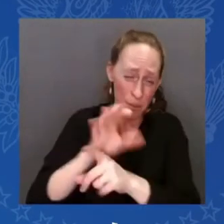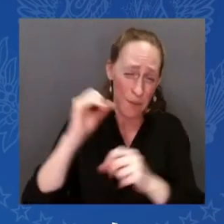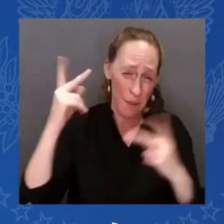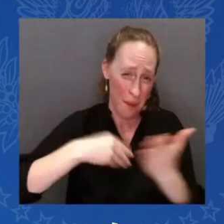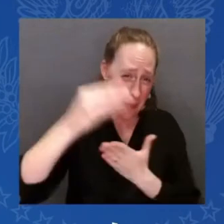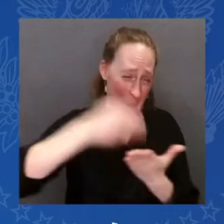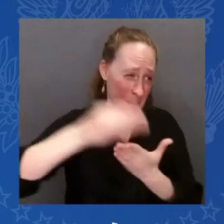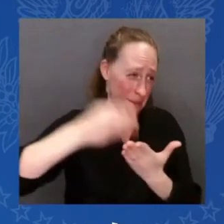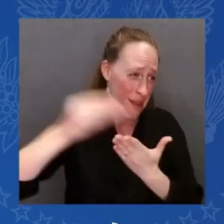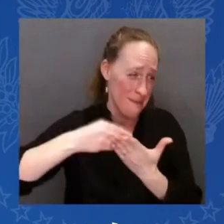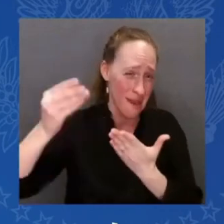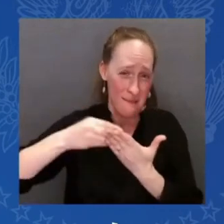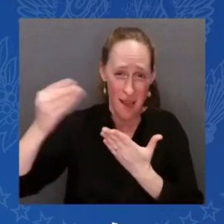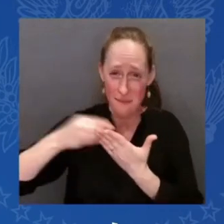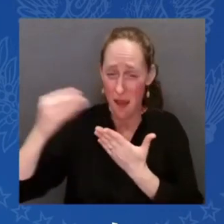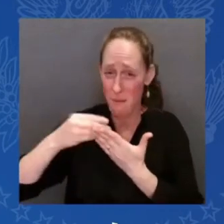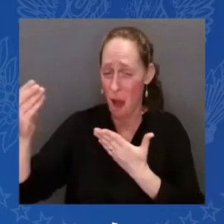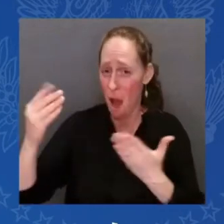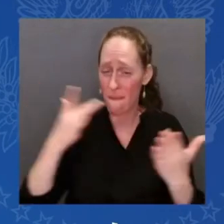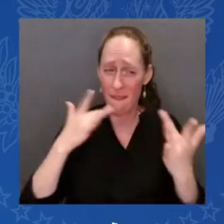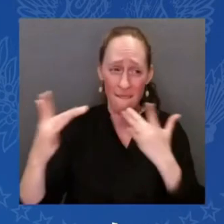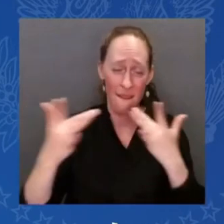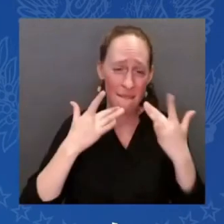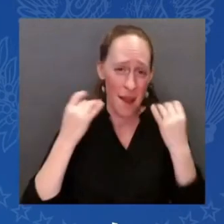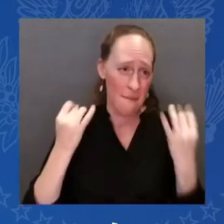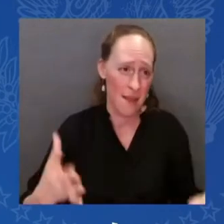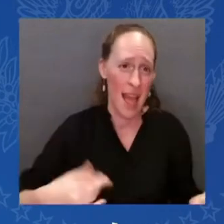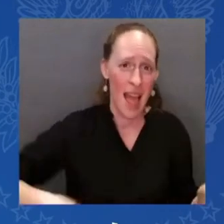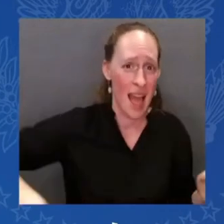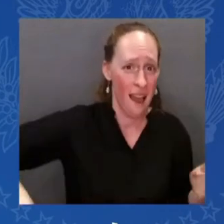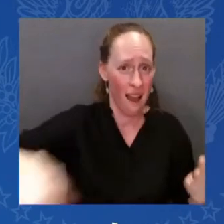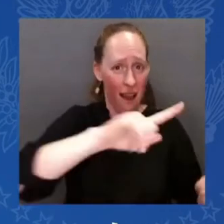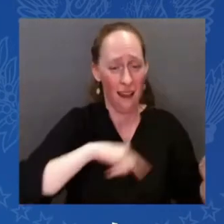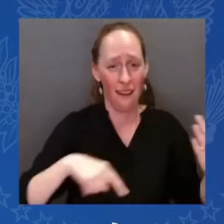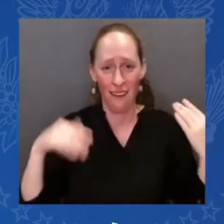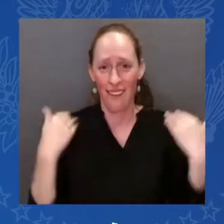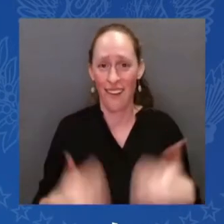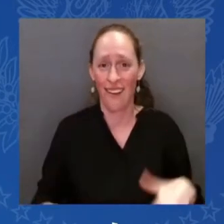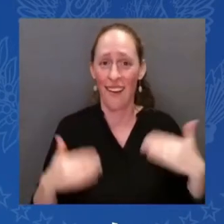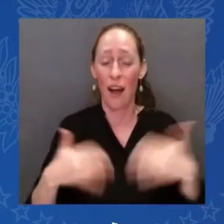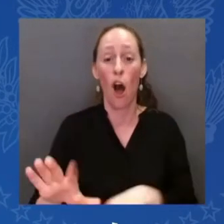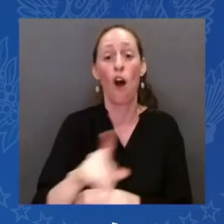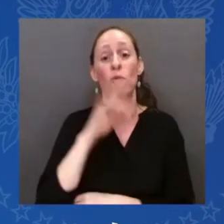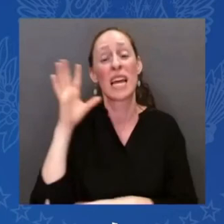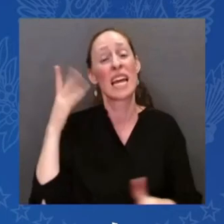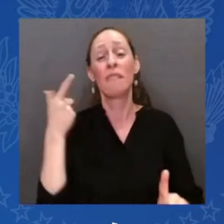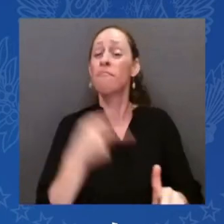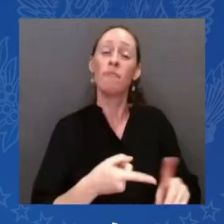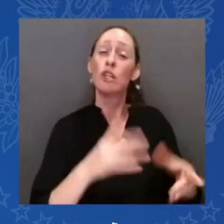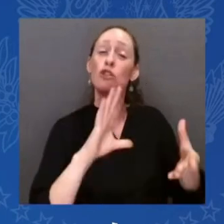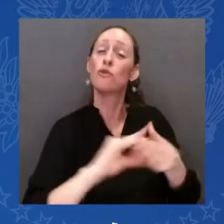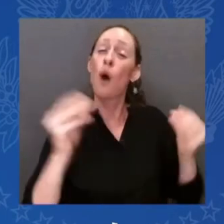dream without sidestepping the fact that the dream isn't available in the same way for everyone.